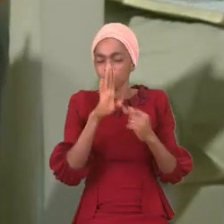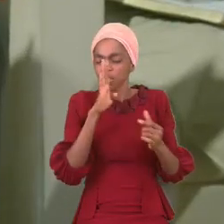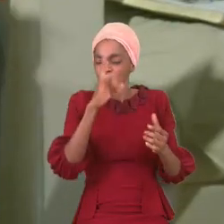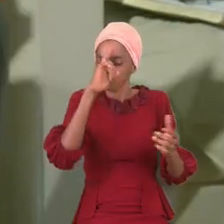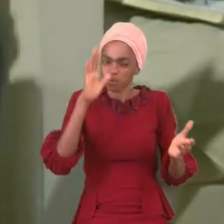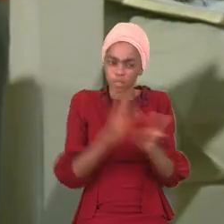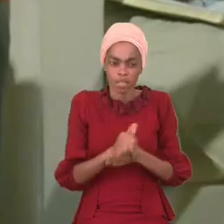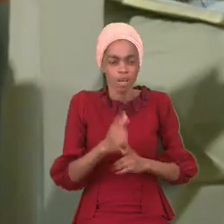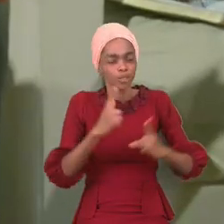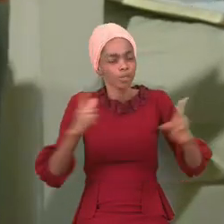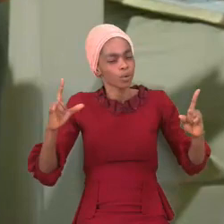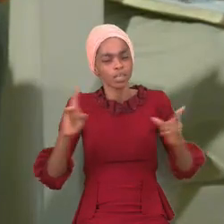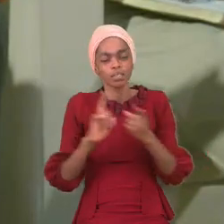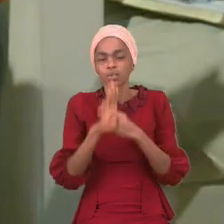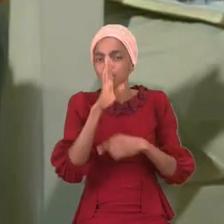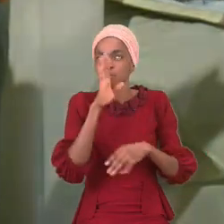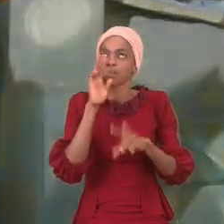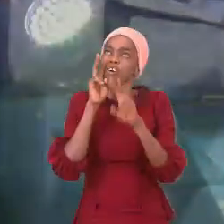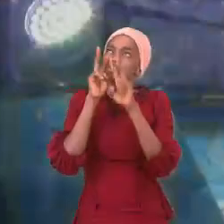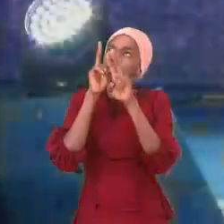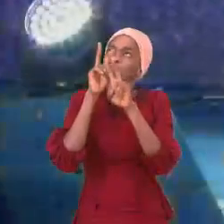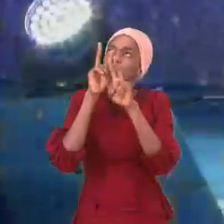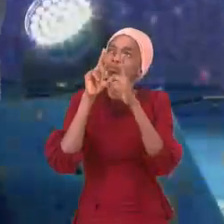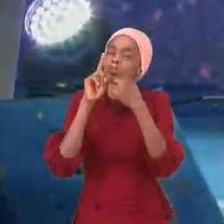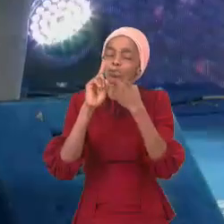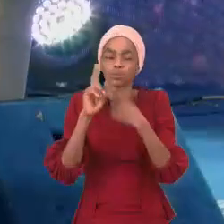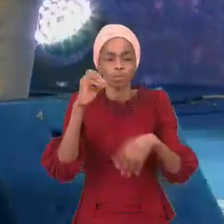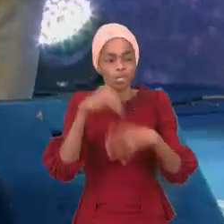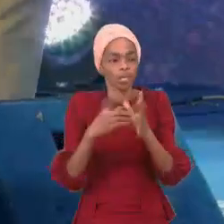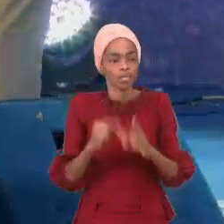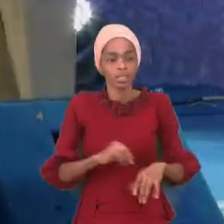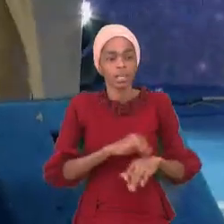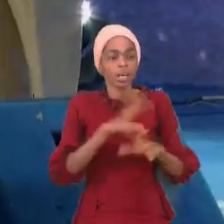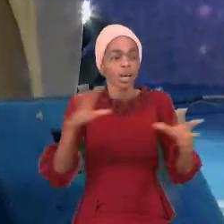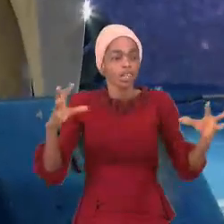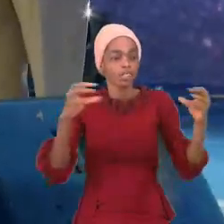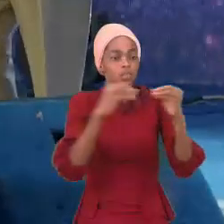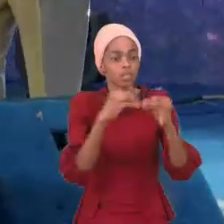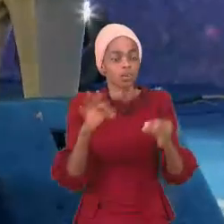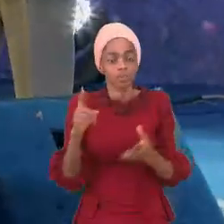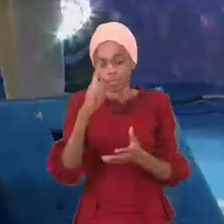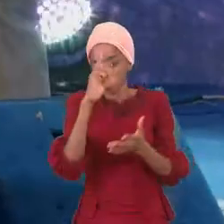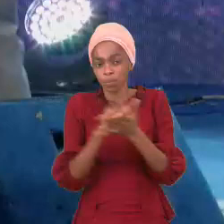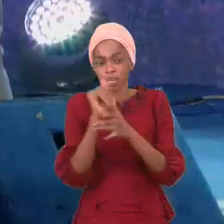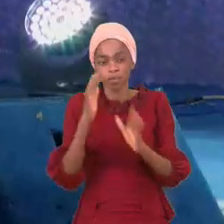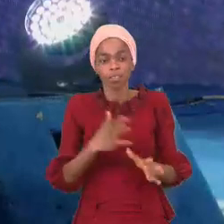It's greater to be looked up unto in the assembly of the saints,